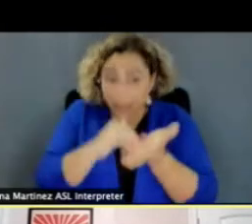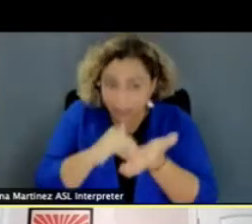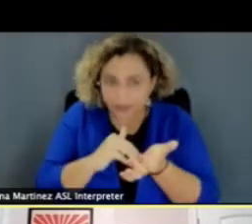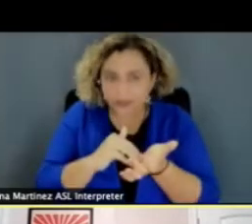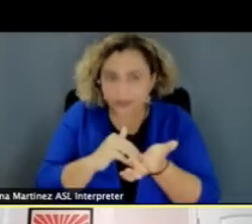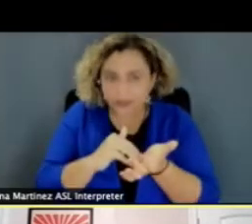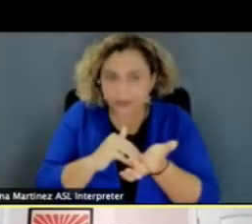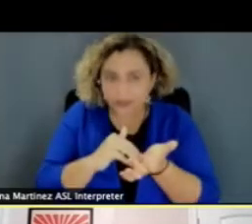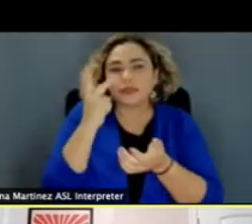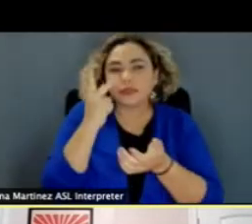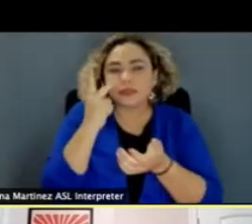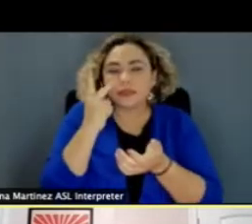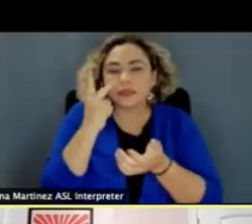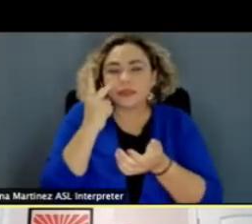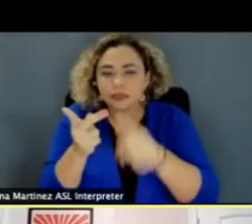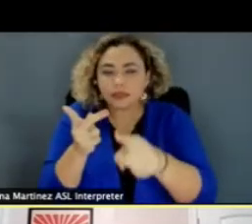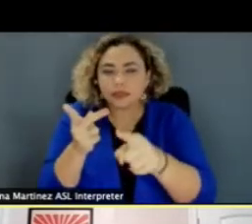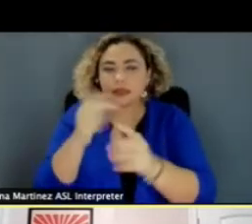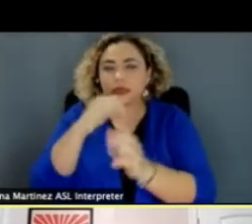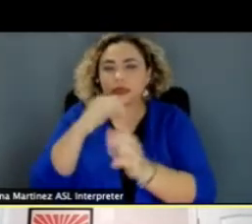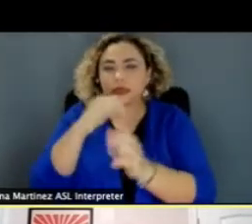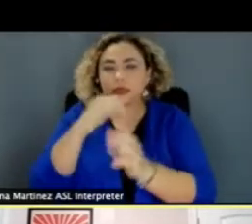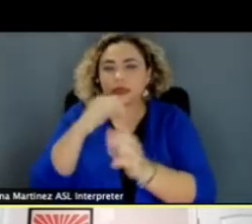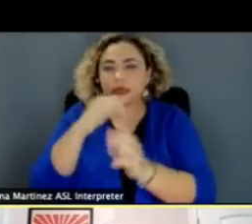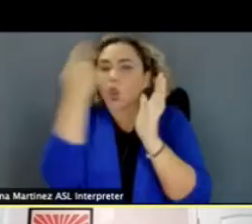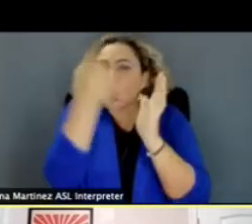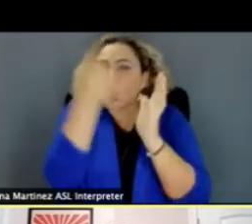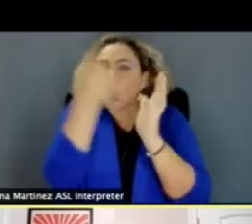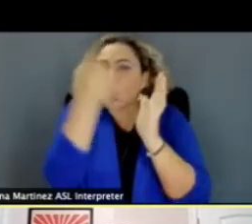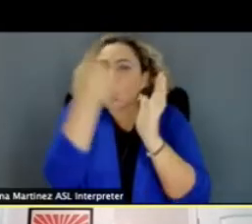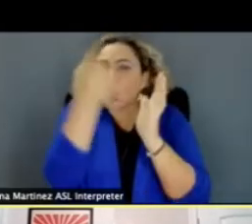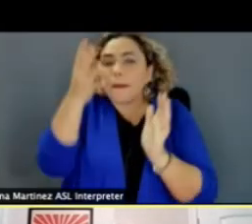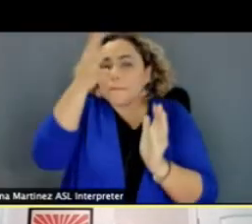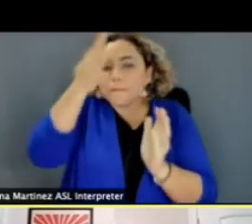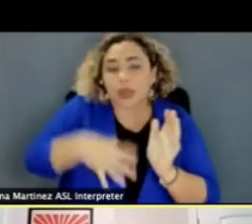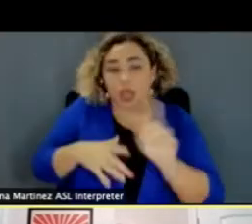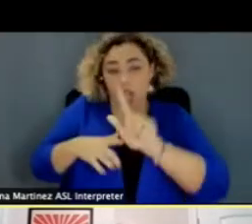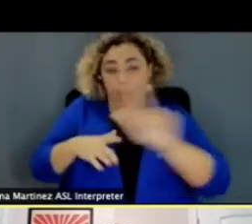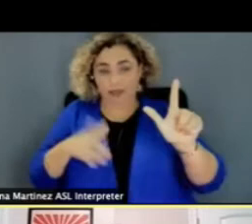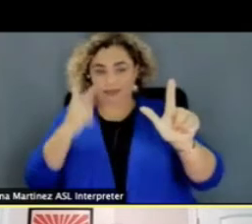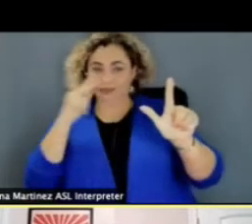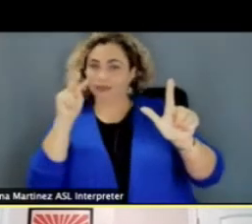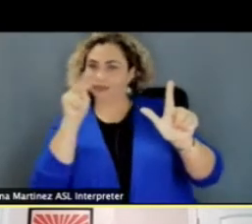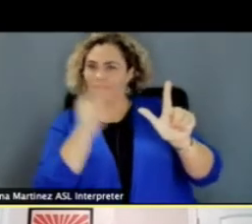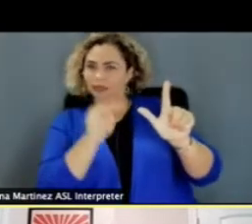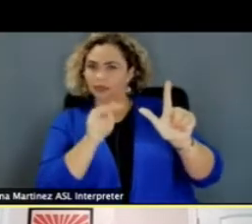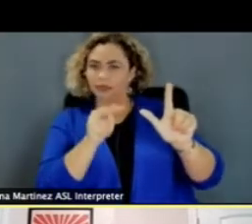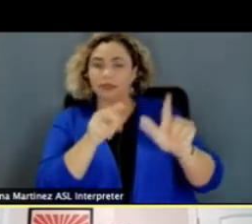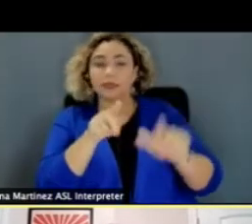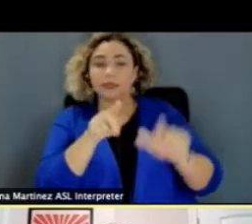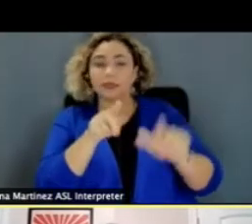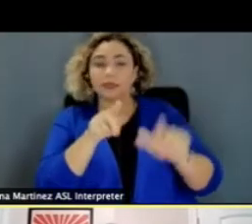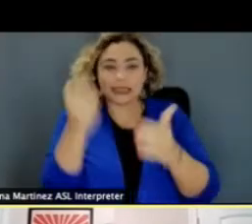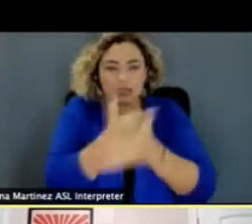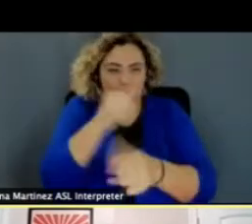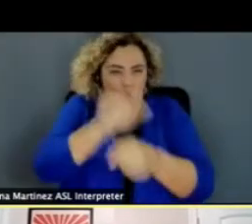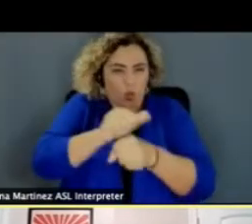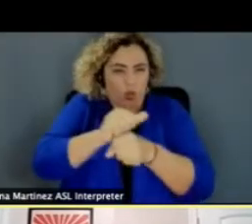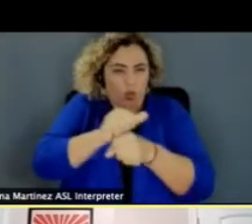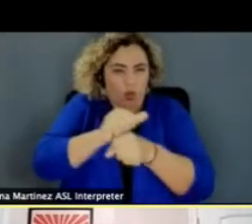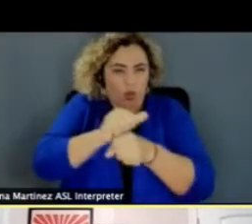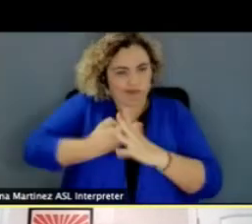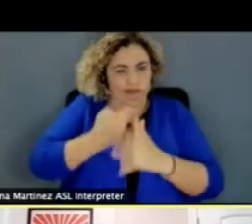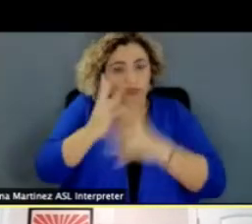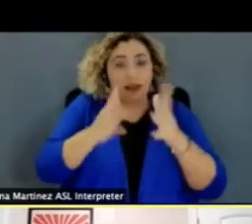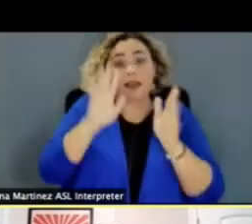you see this silhouette of this man on the left-hand side, which is the most recent work of mine,